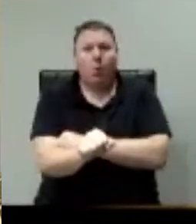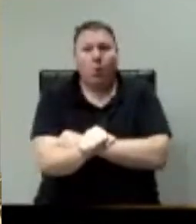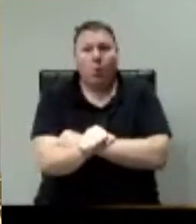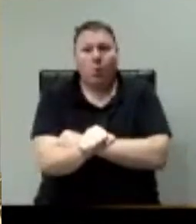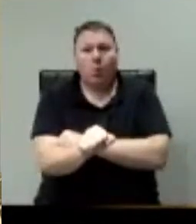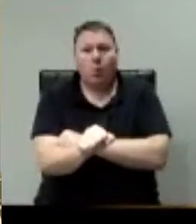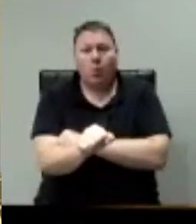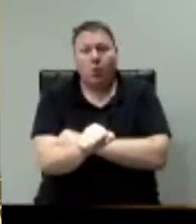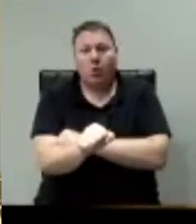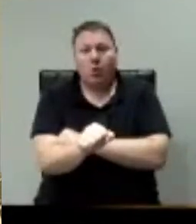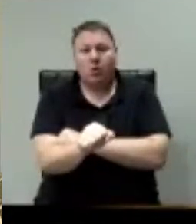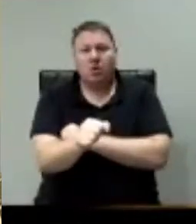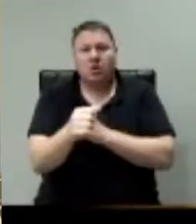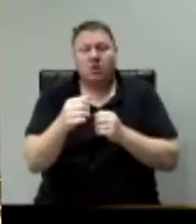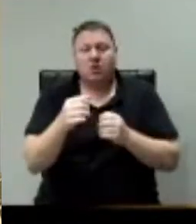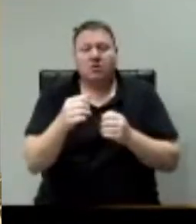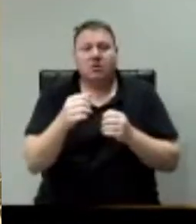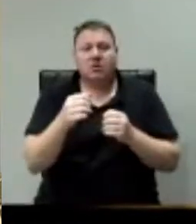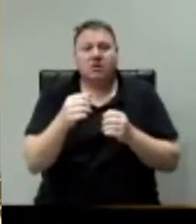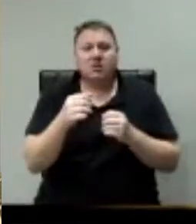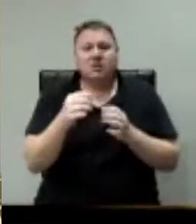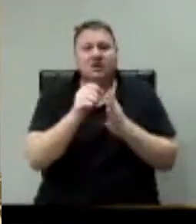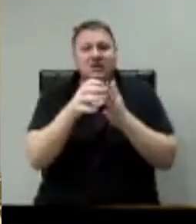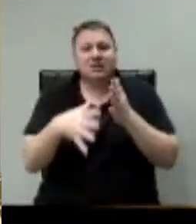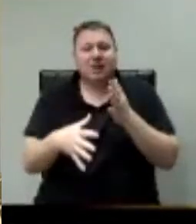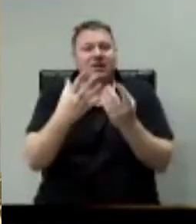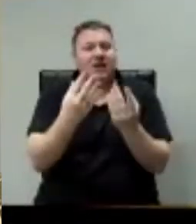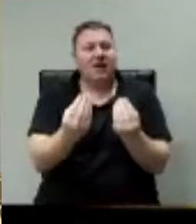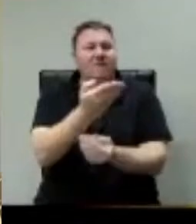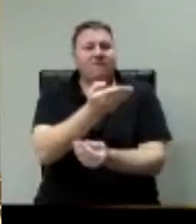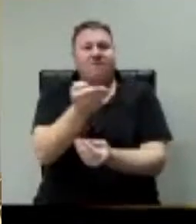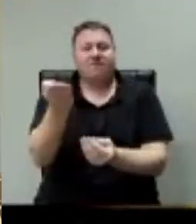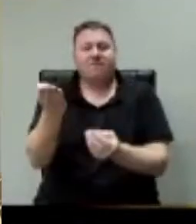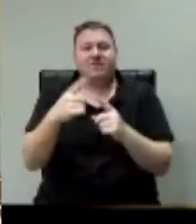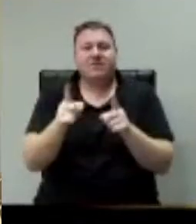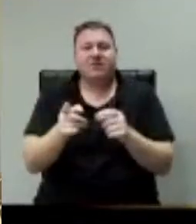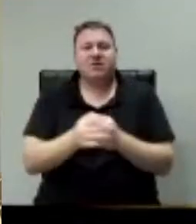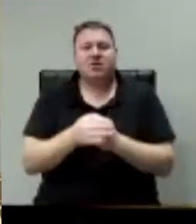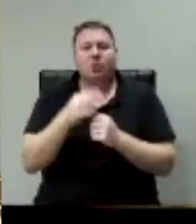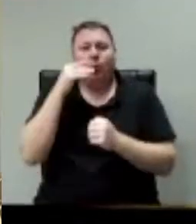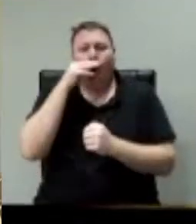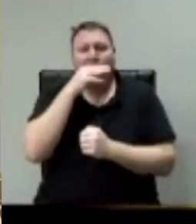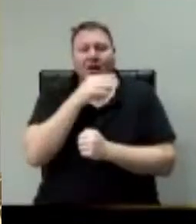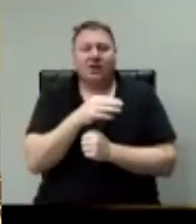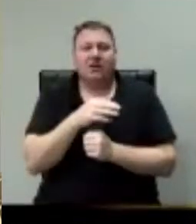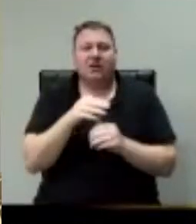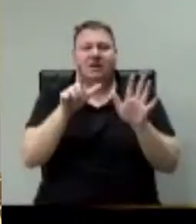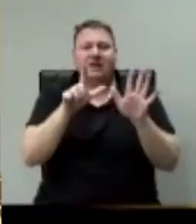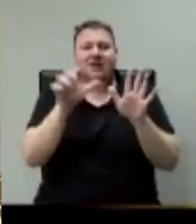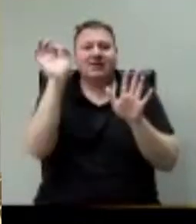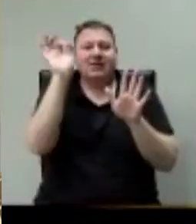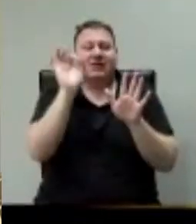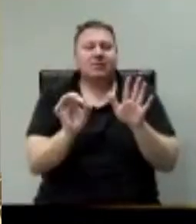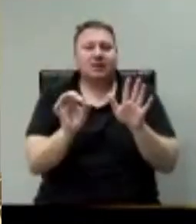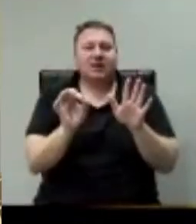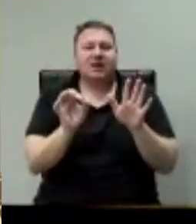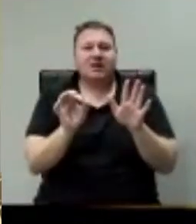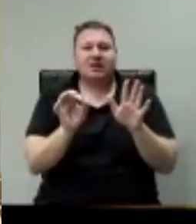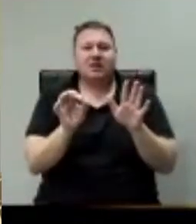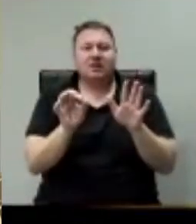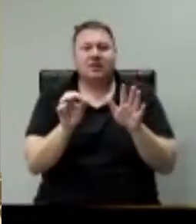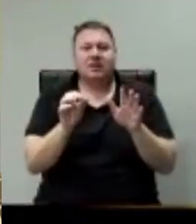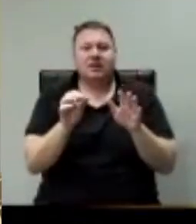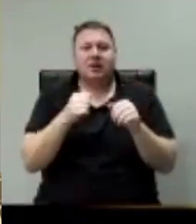some or other birth defect. The weird thing is that up to 70% of those